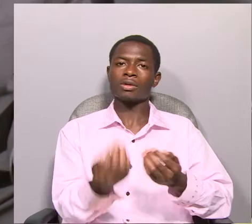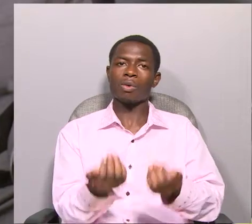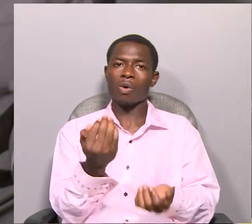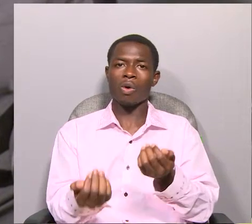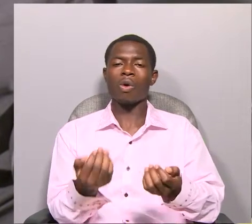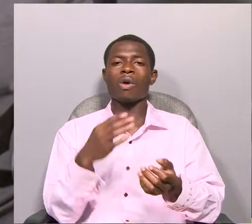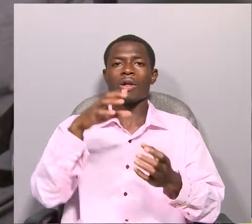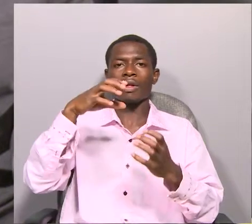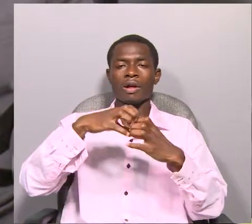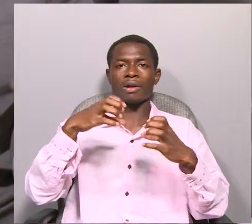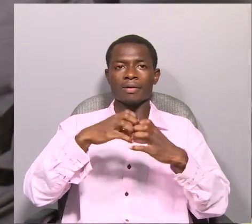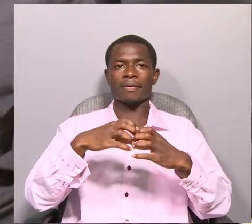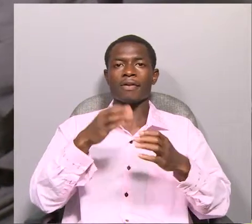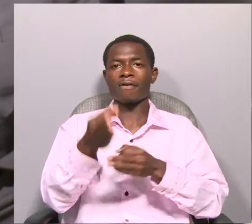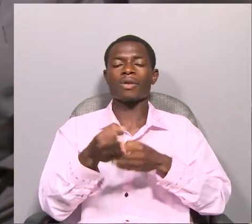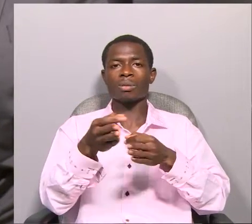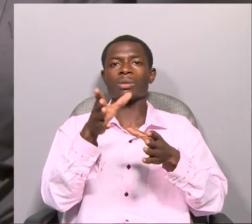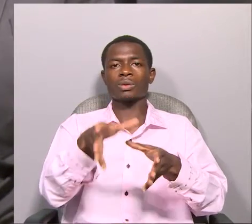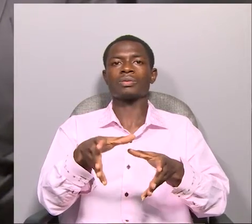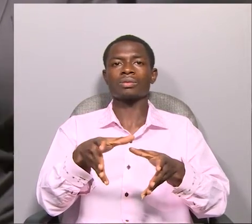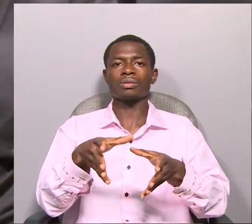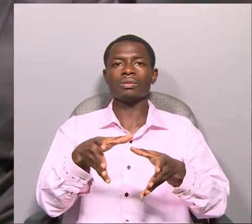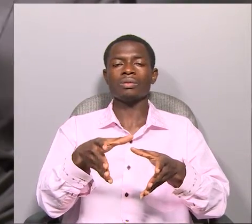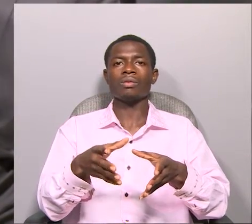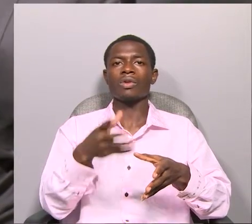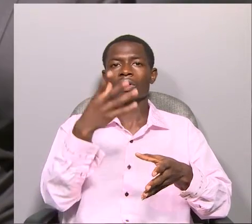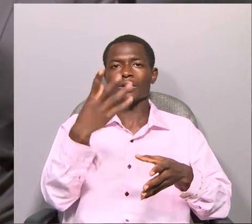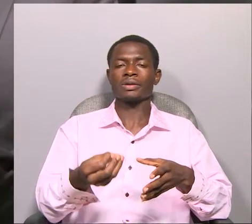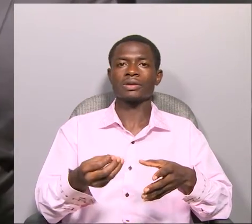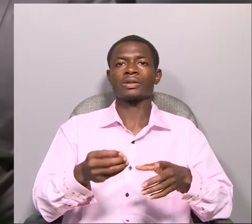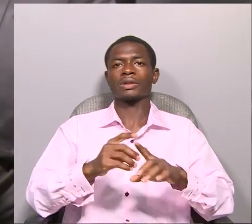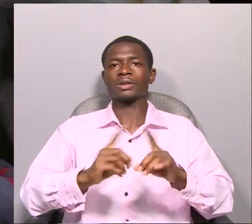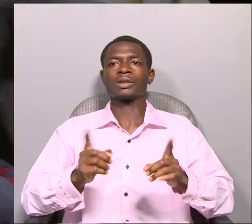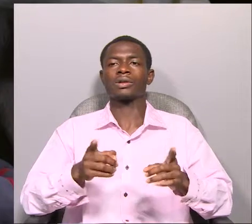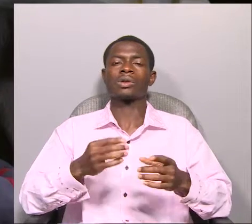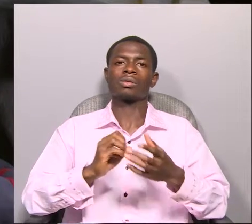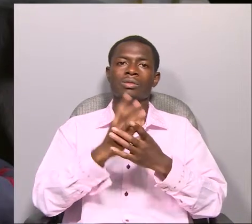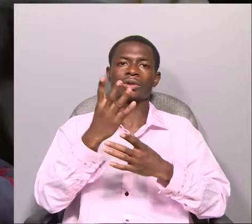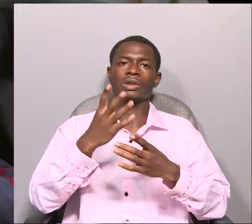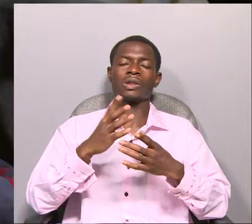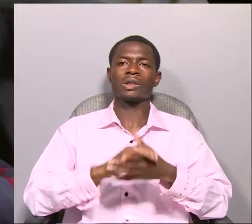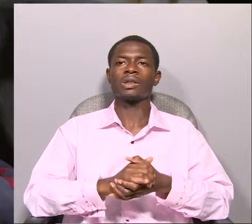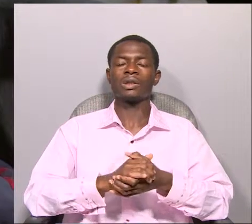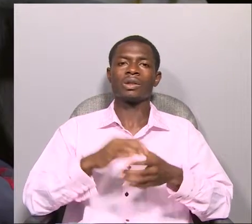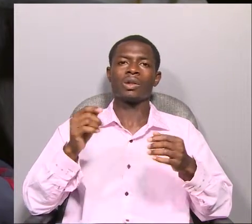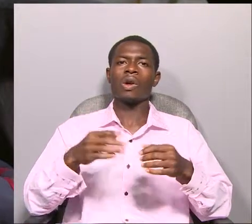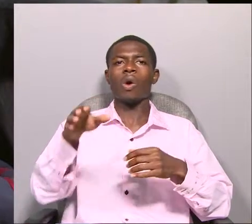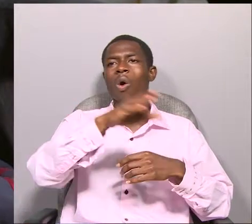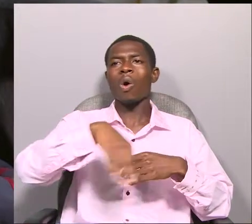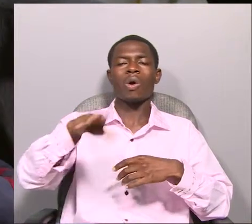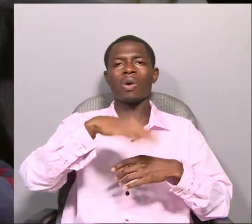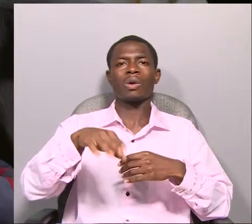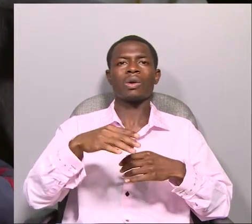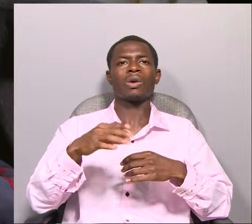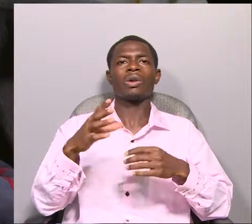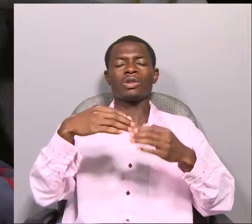company, as the youth, and the downstream benefits of all those